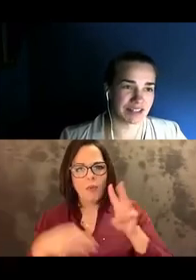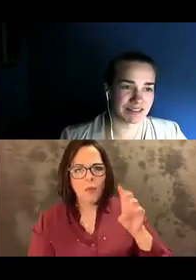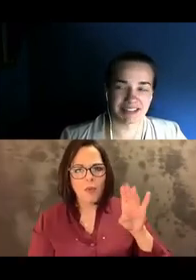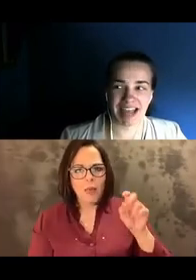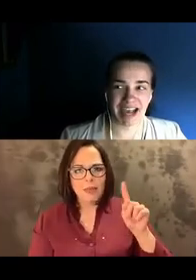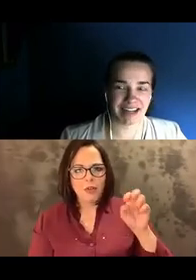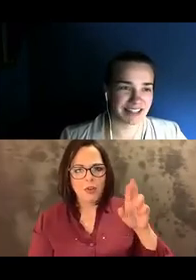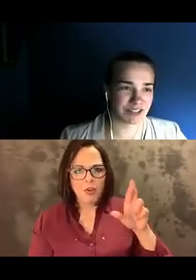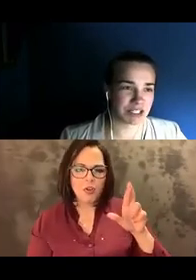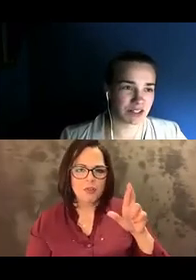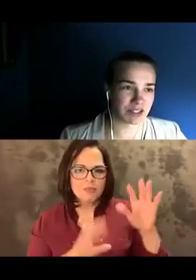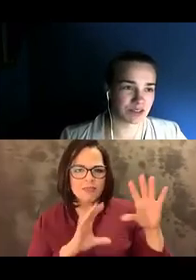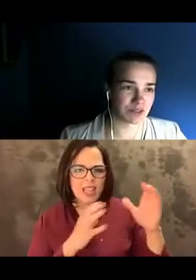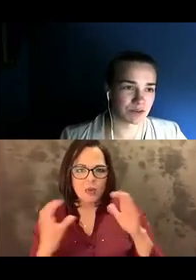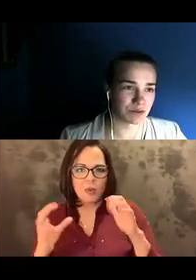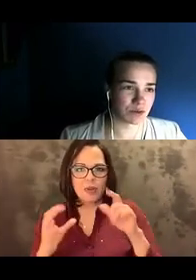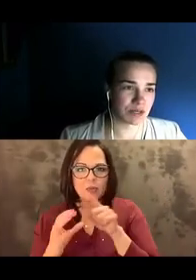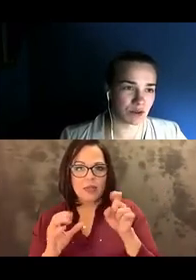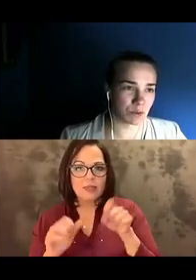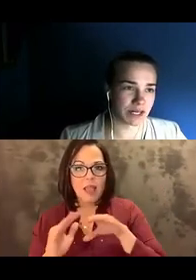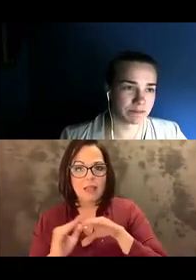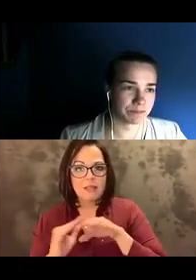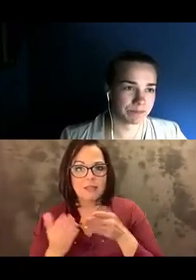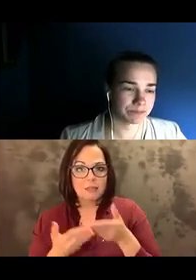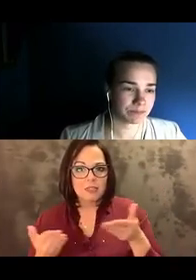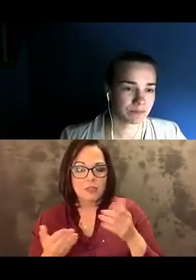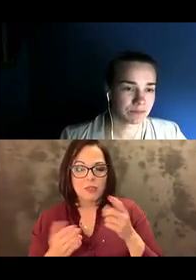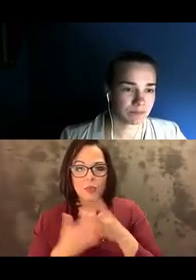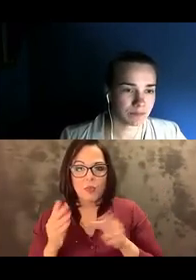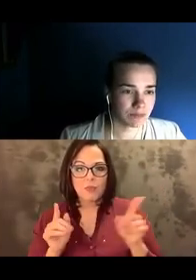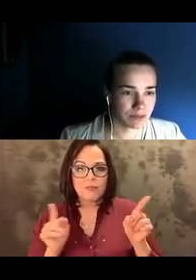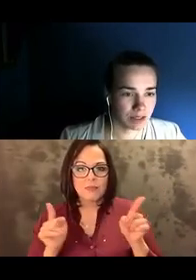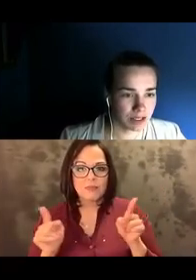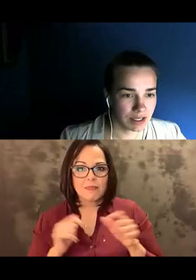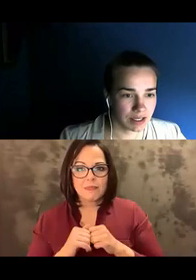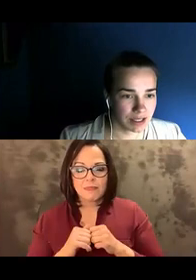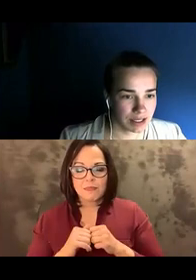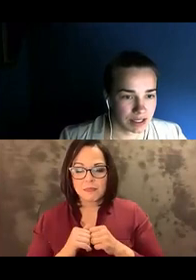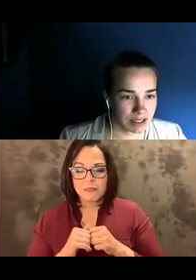categories. You can access materials through either one.